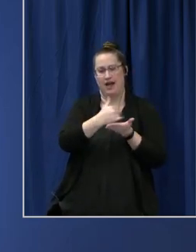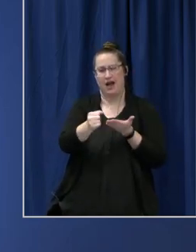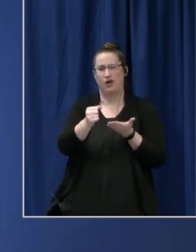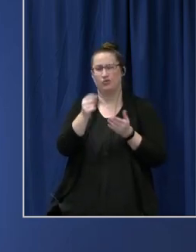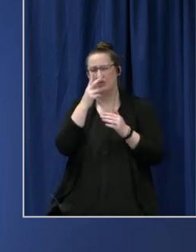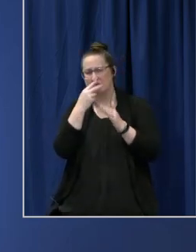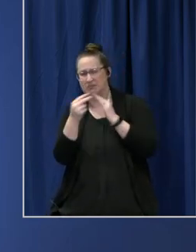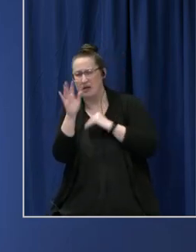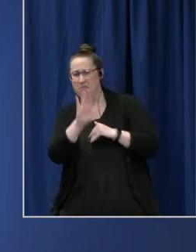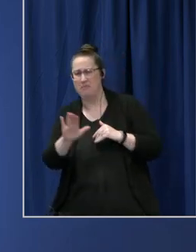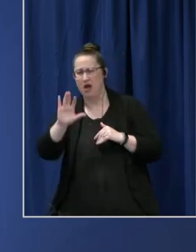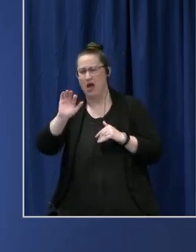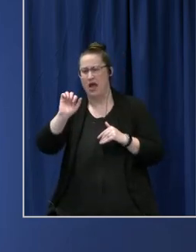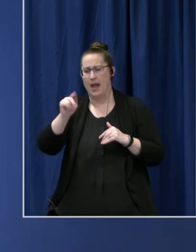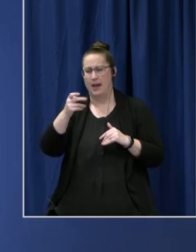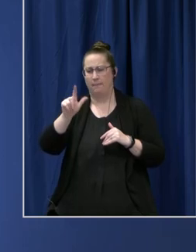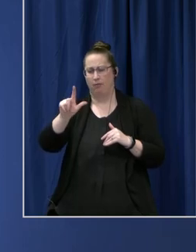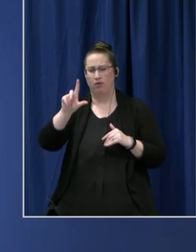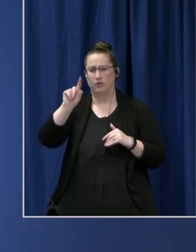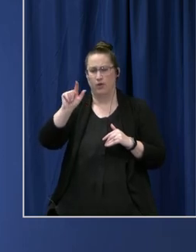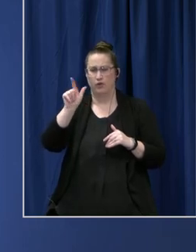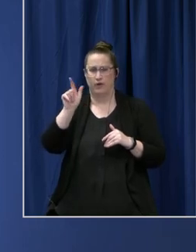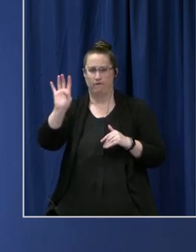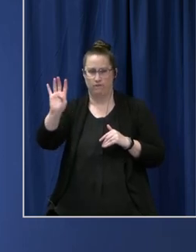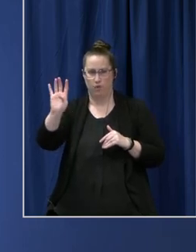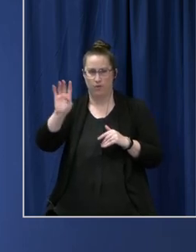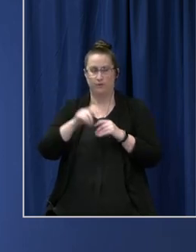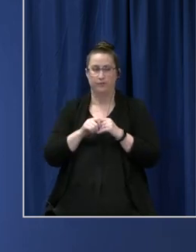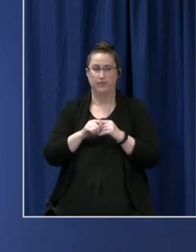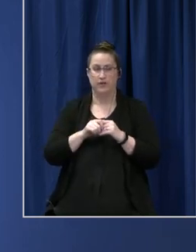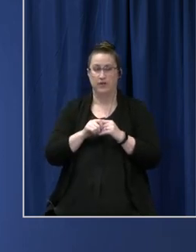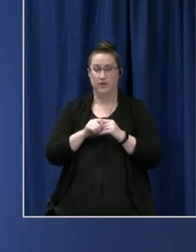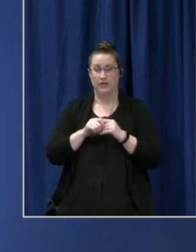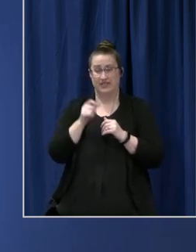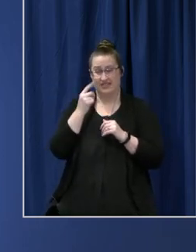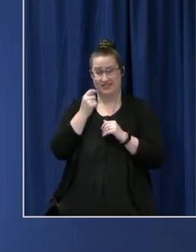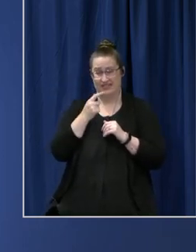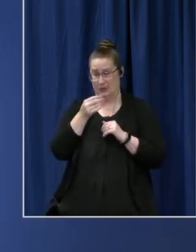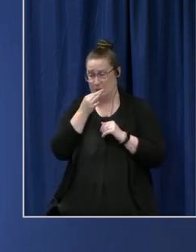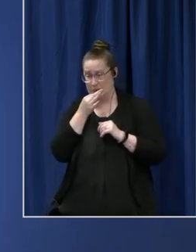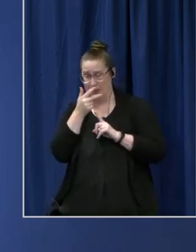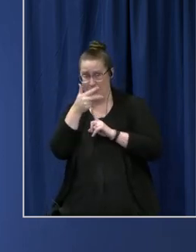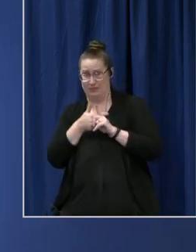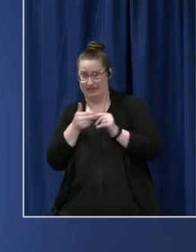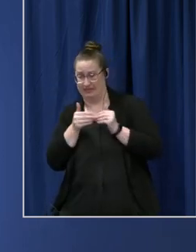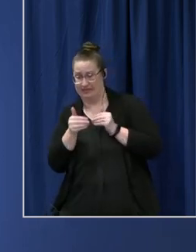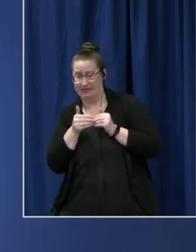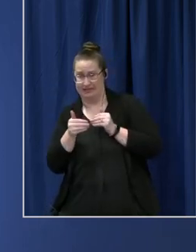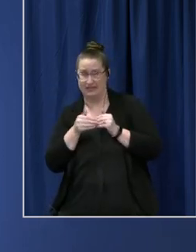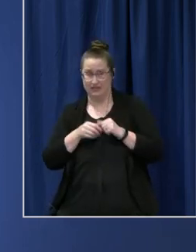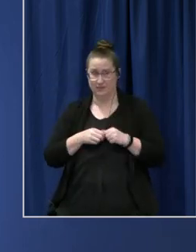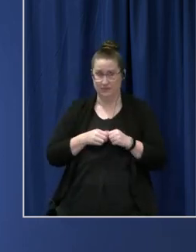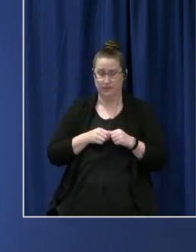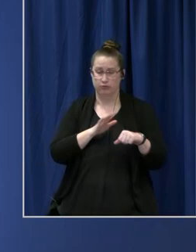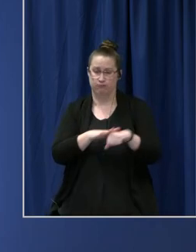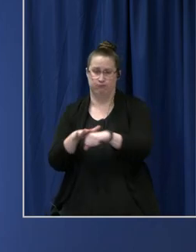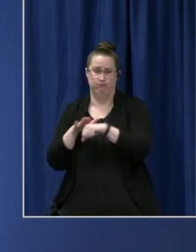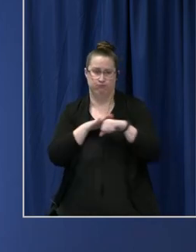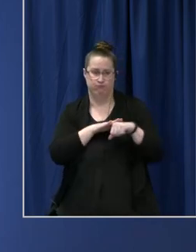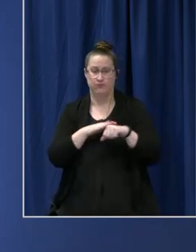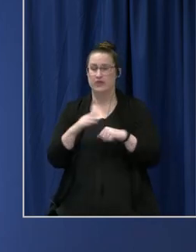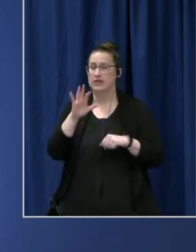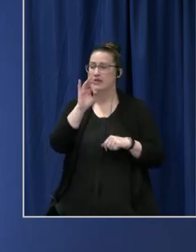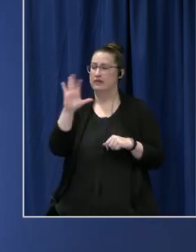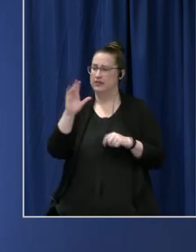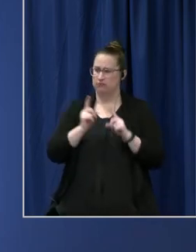in April of 2024. If you look at your calendar, that is just 3 months from now. So please know that the FCC is working